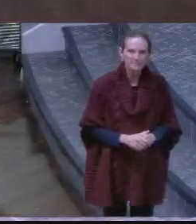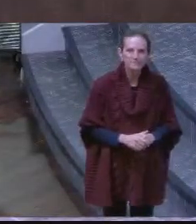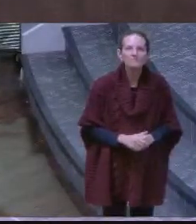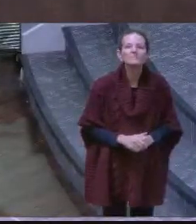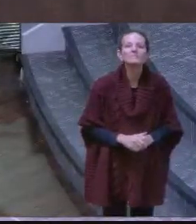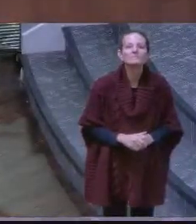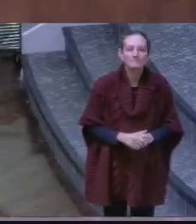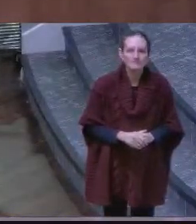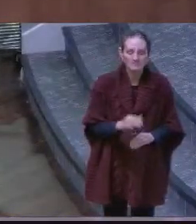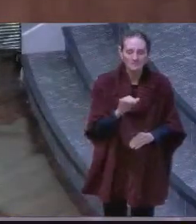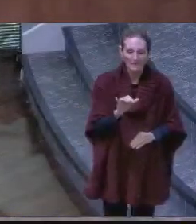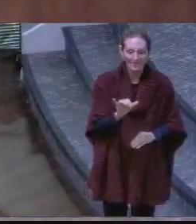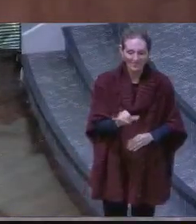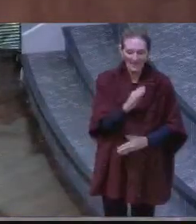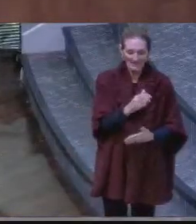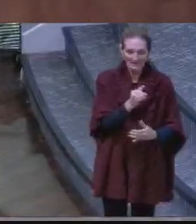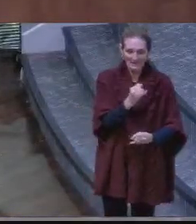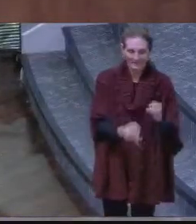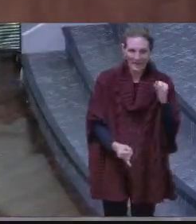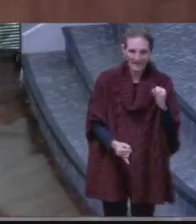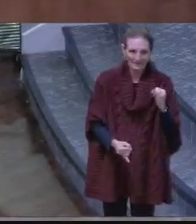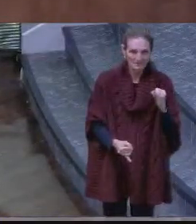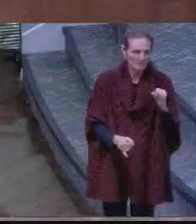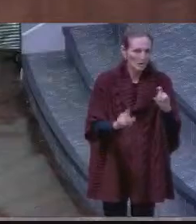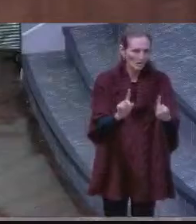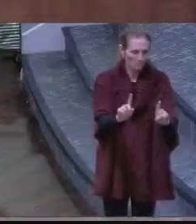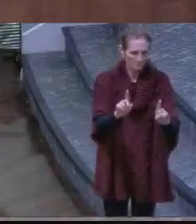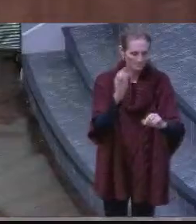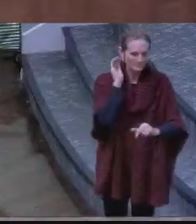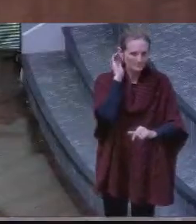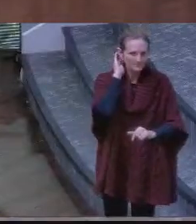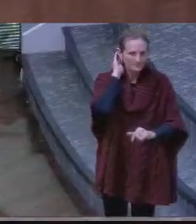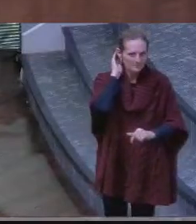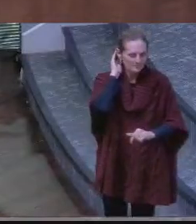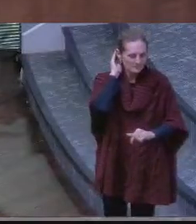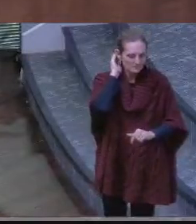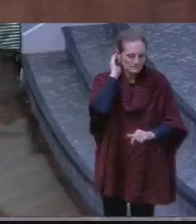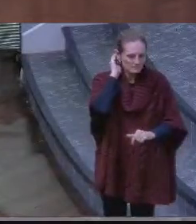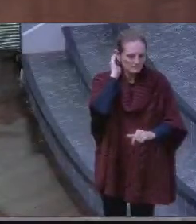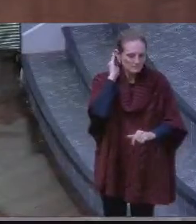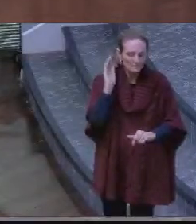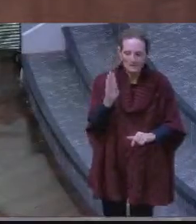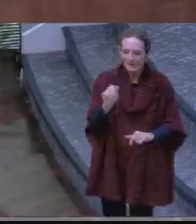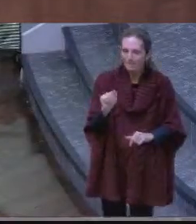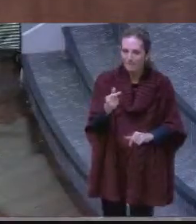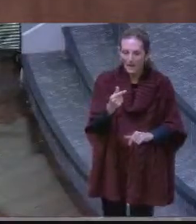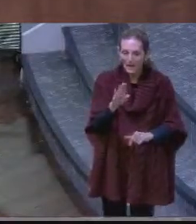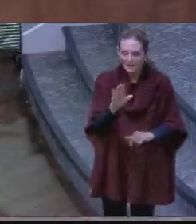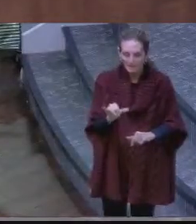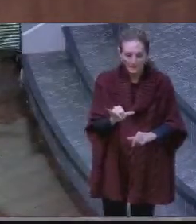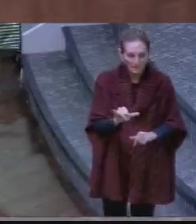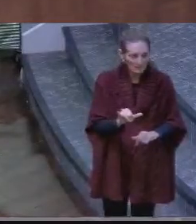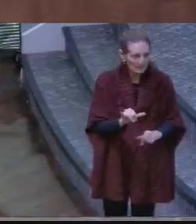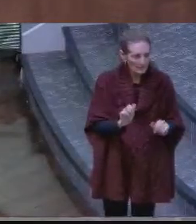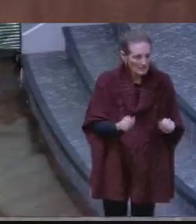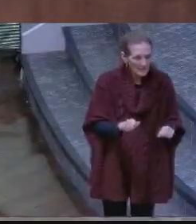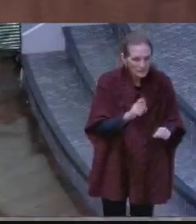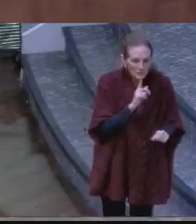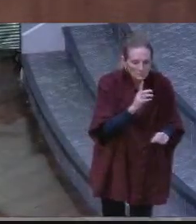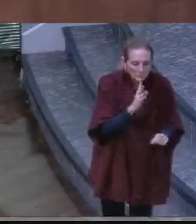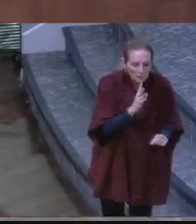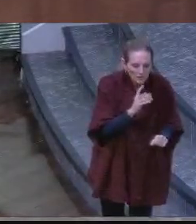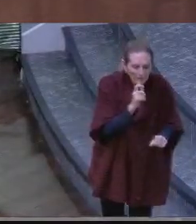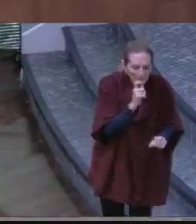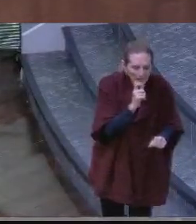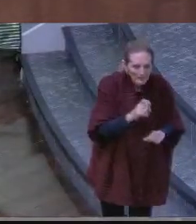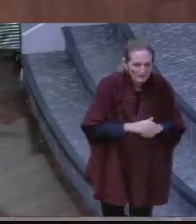that is our last. Oh, yes, Ms. Bagby? I have a question concerning. Ma'am, can you speak into the mic, please?